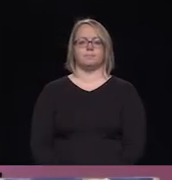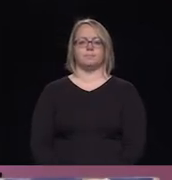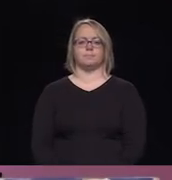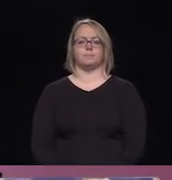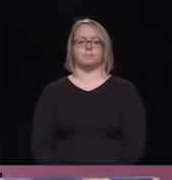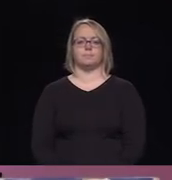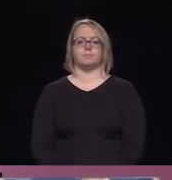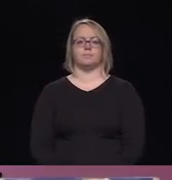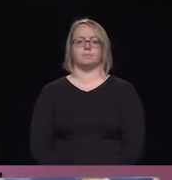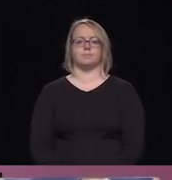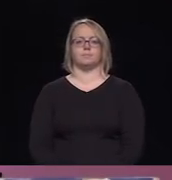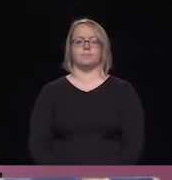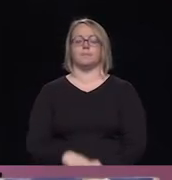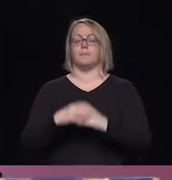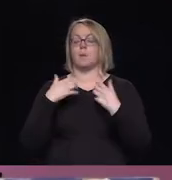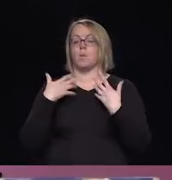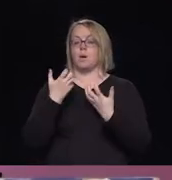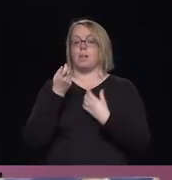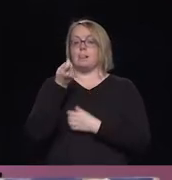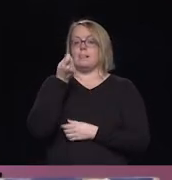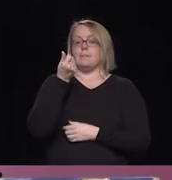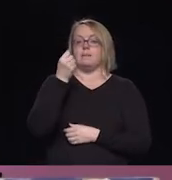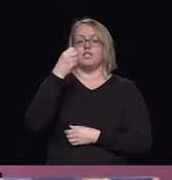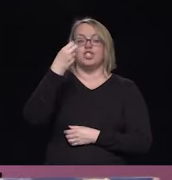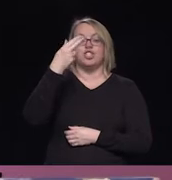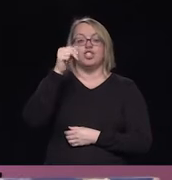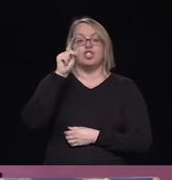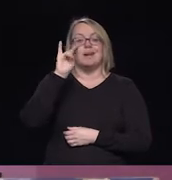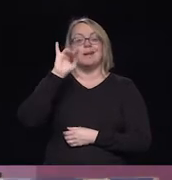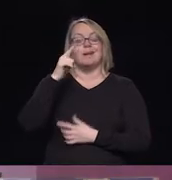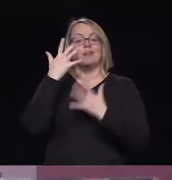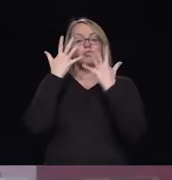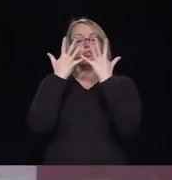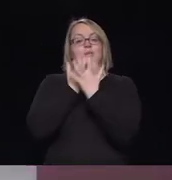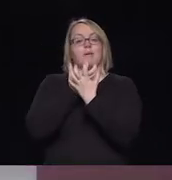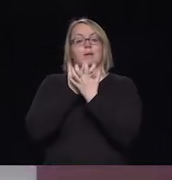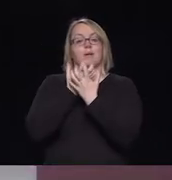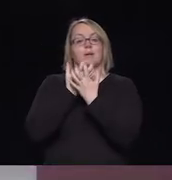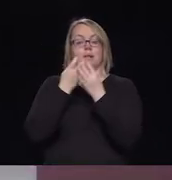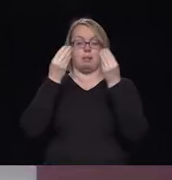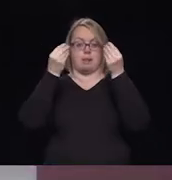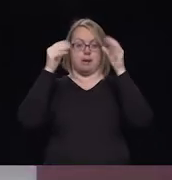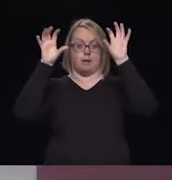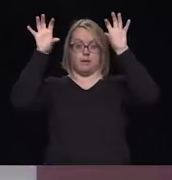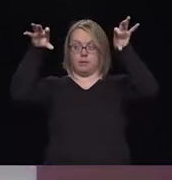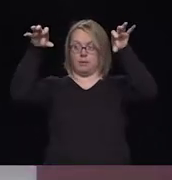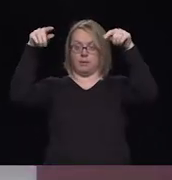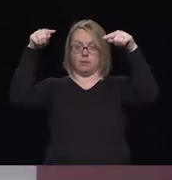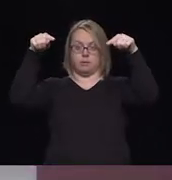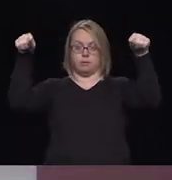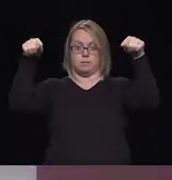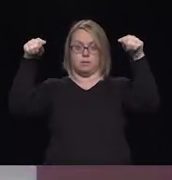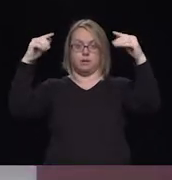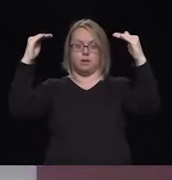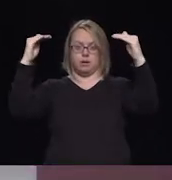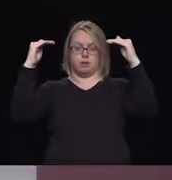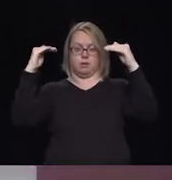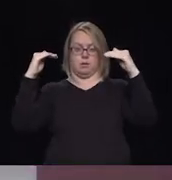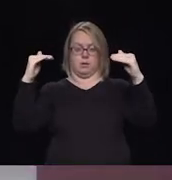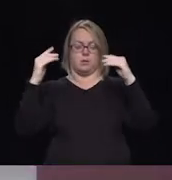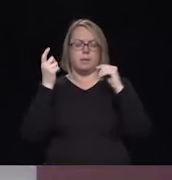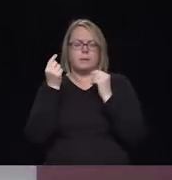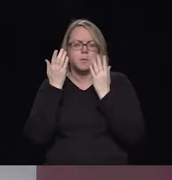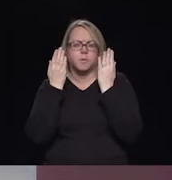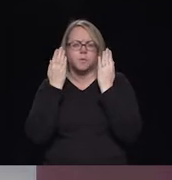We're going to do a little bit of shading under each landmass. If you look here, you have that tiny little landmass